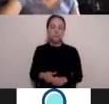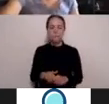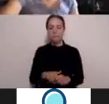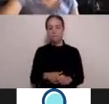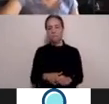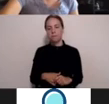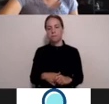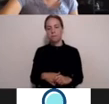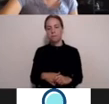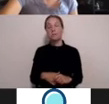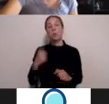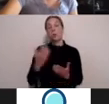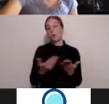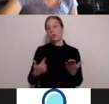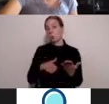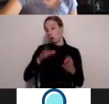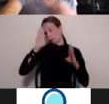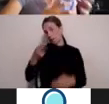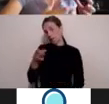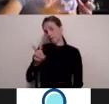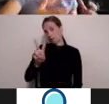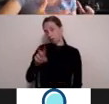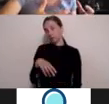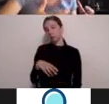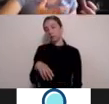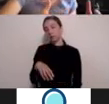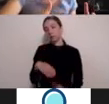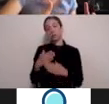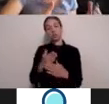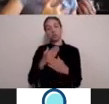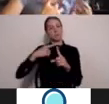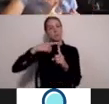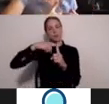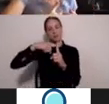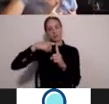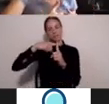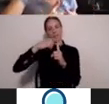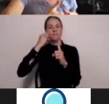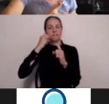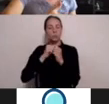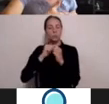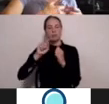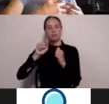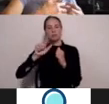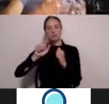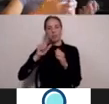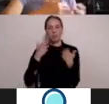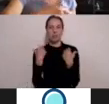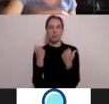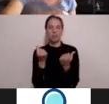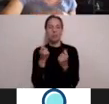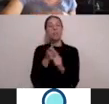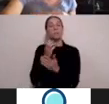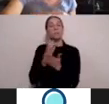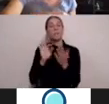at Hands and Voices is actually sharing positive experience with telehealth from some of our family leaders. And so